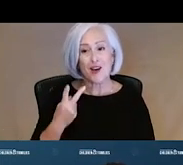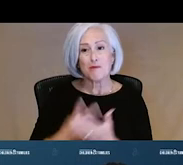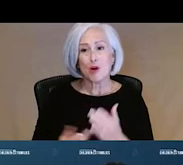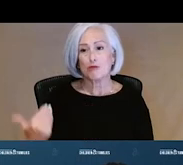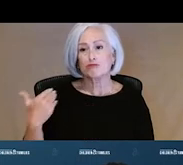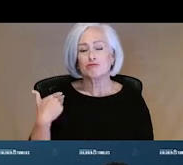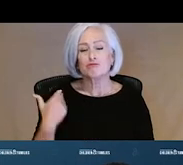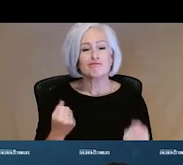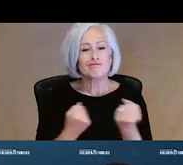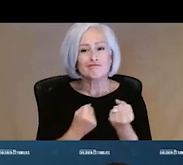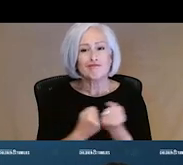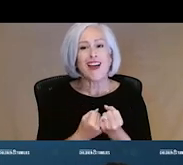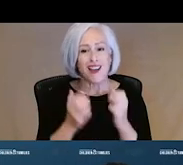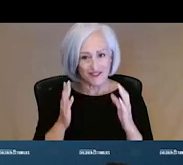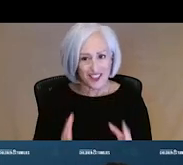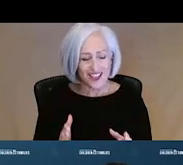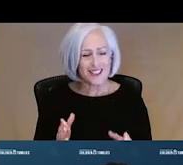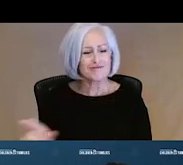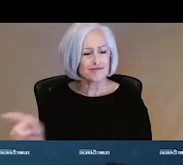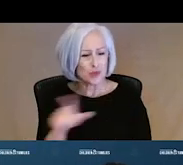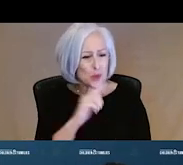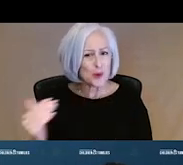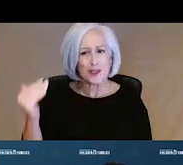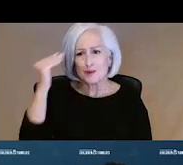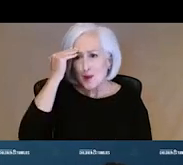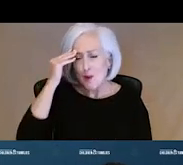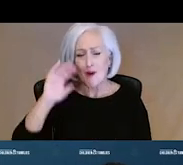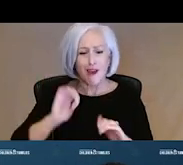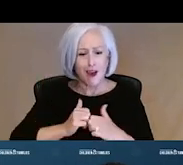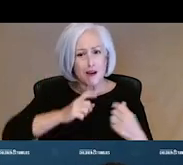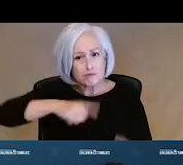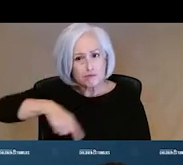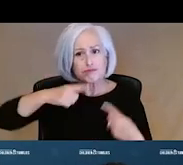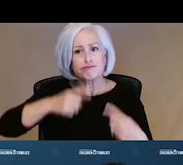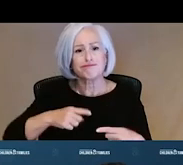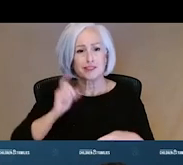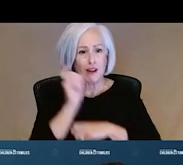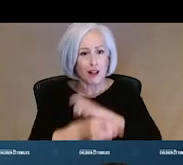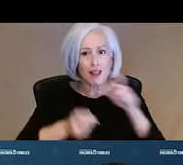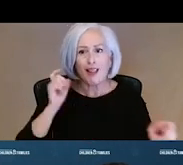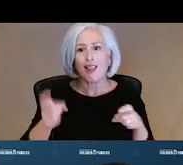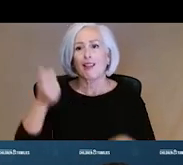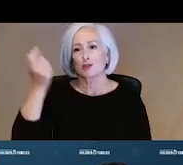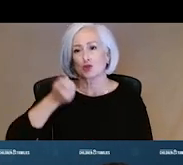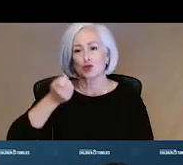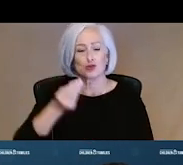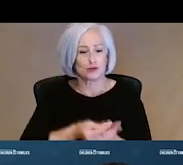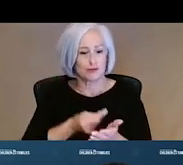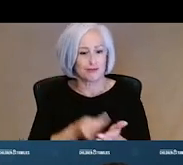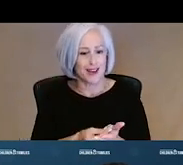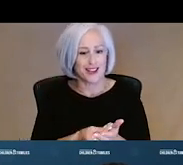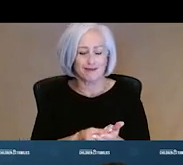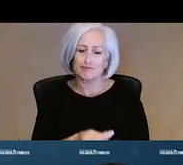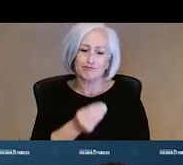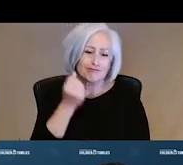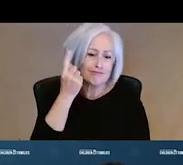understand what it's like to go through administering grants. We know that you are not alone. We want to leave you with an